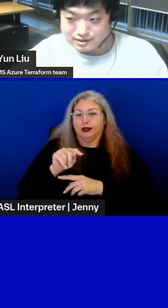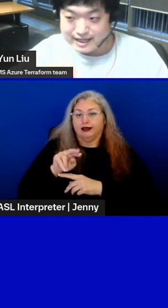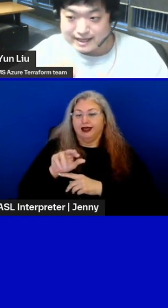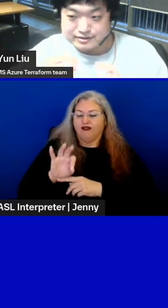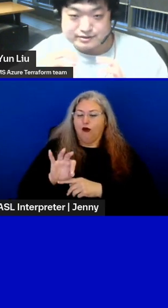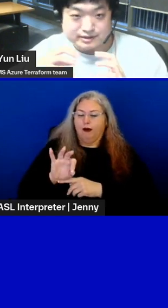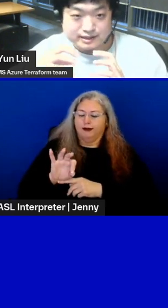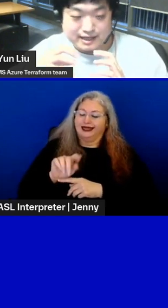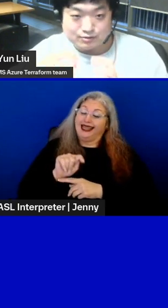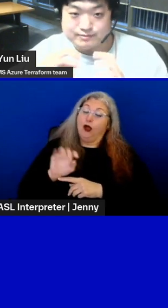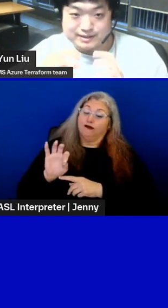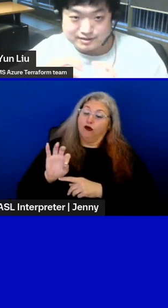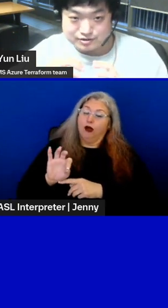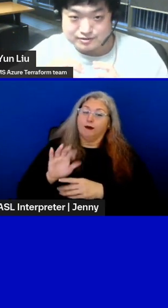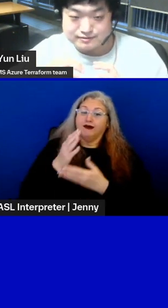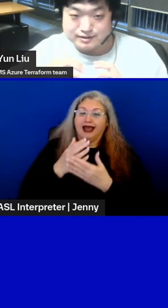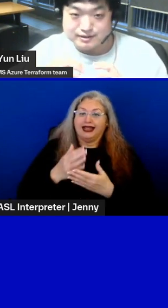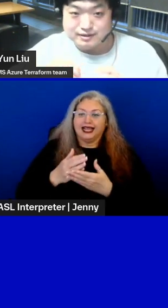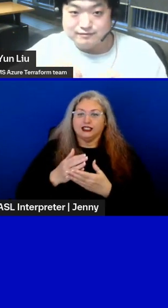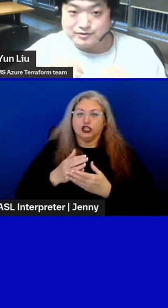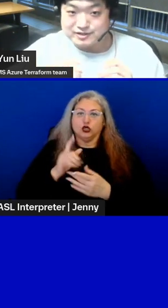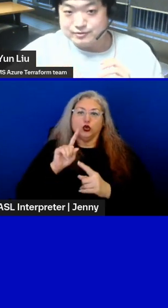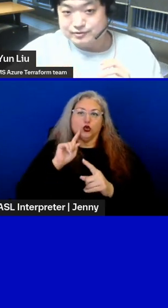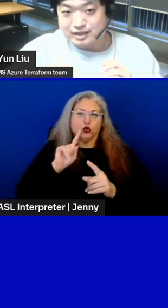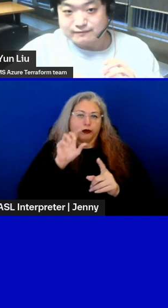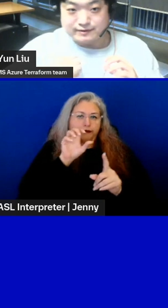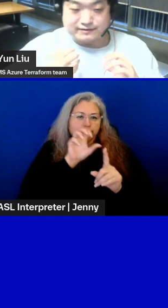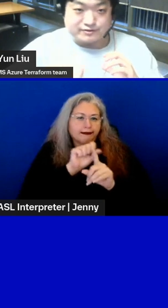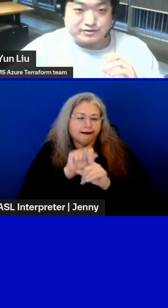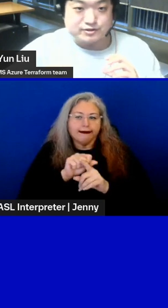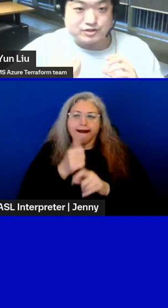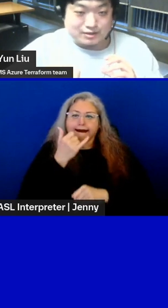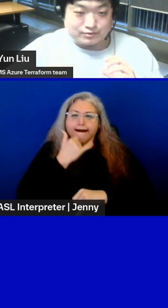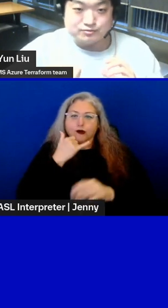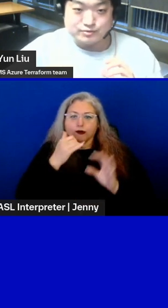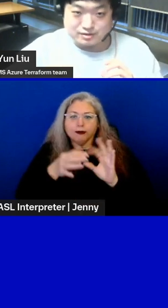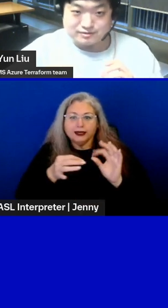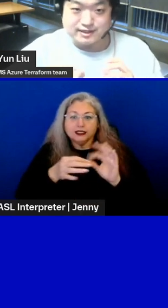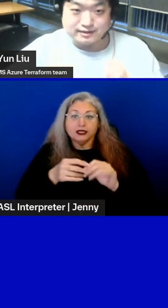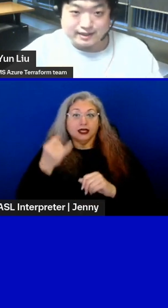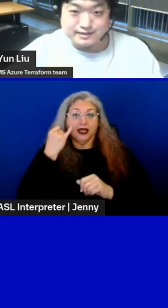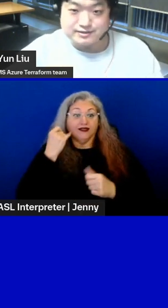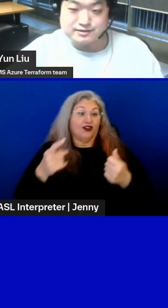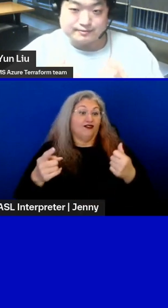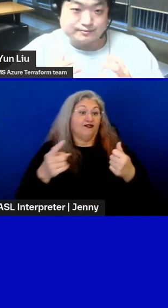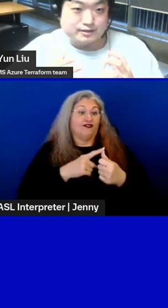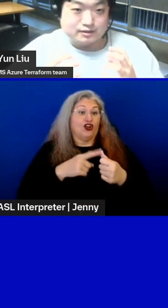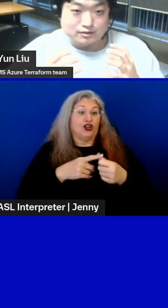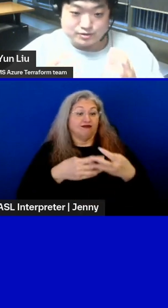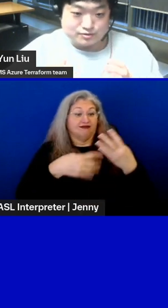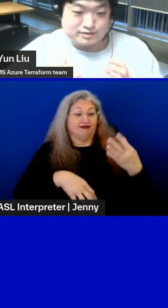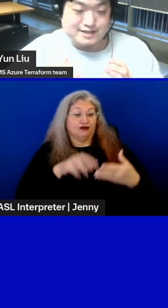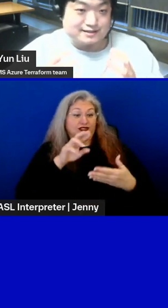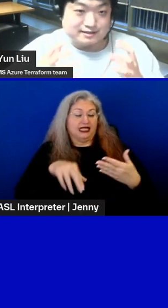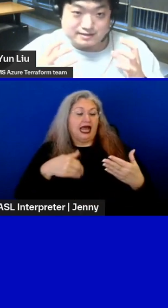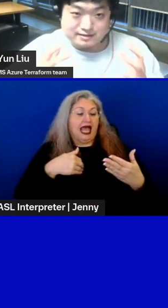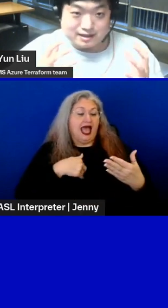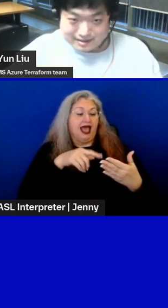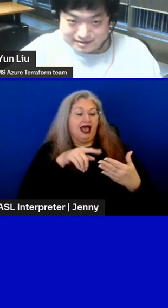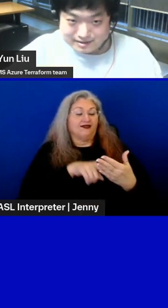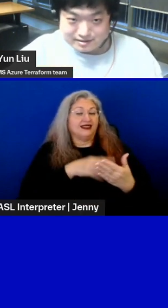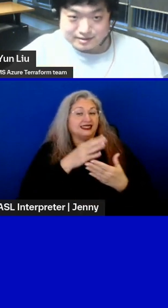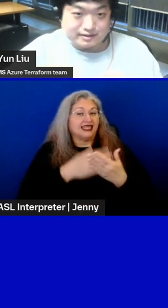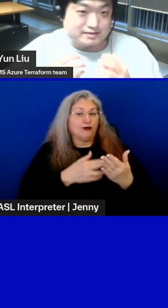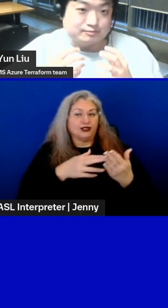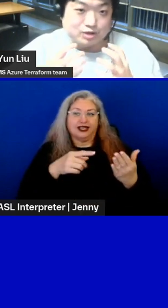to collect the error messages. For example, if the first generated results contains some resources that does